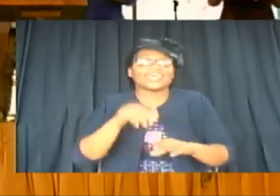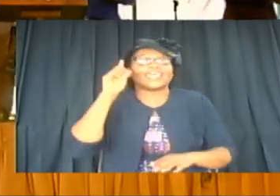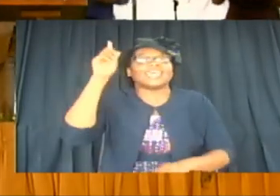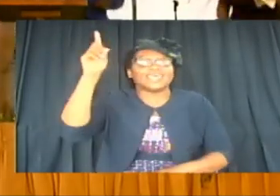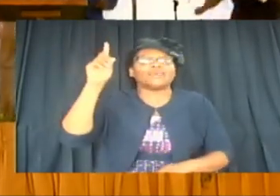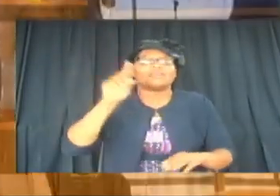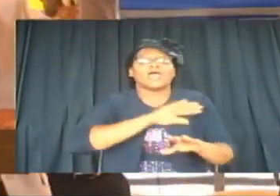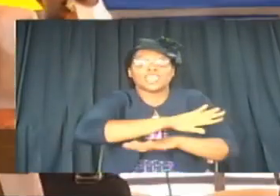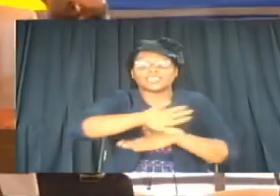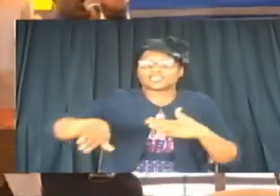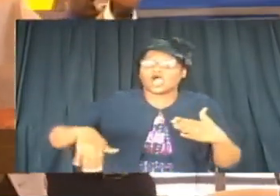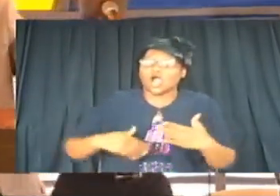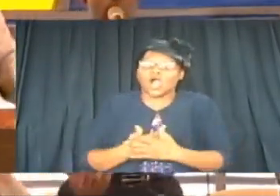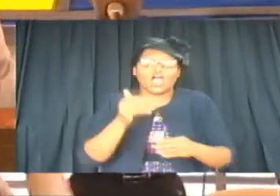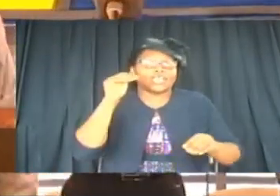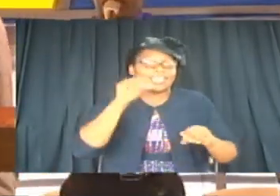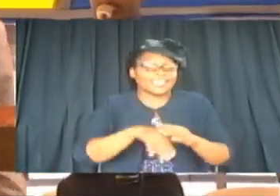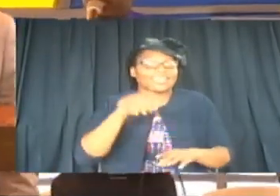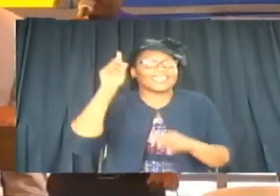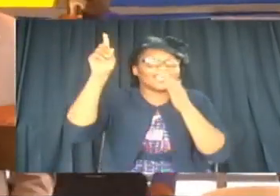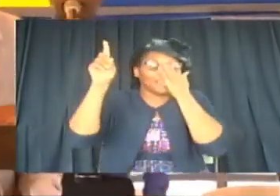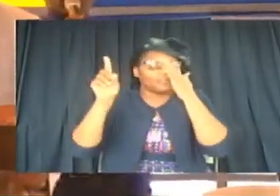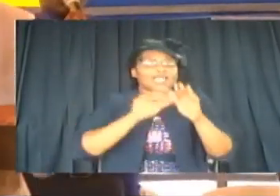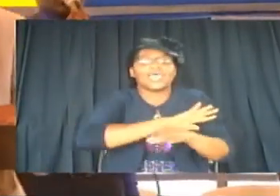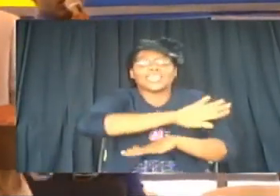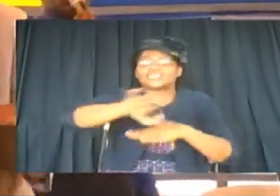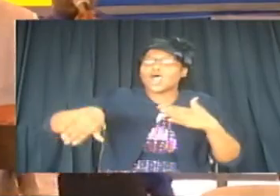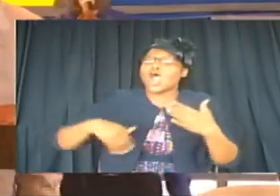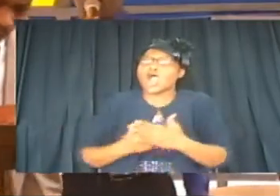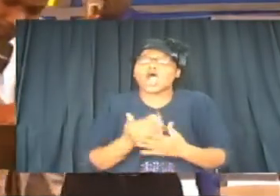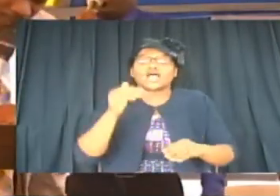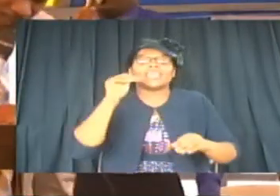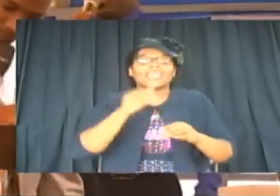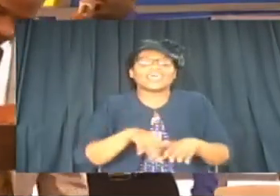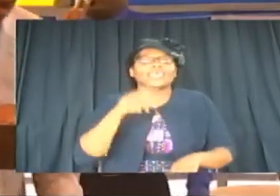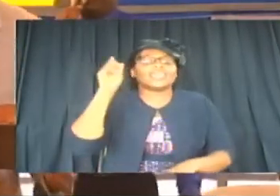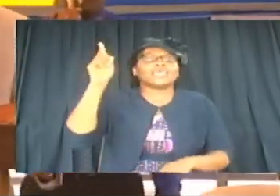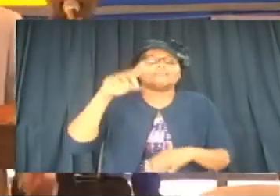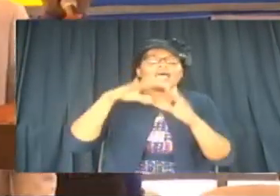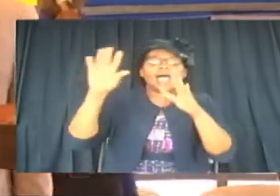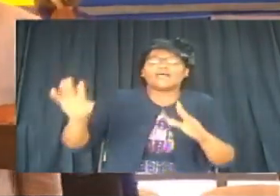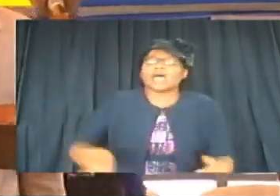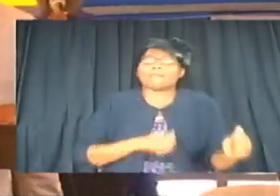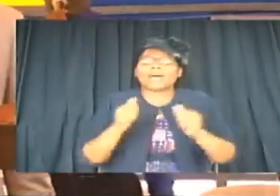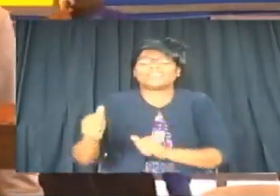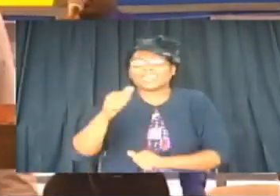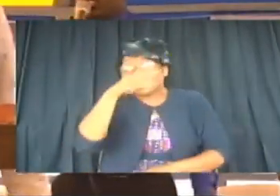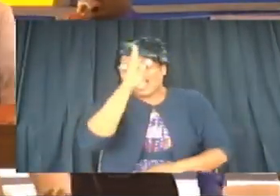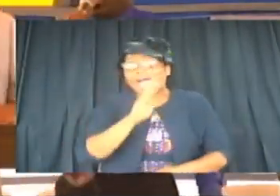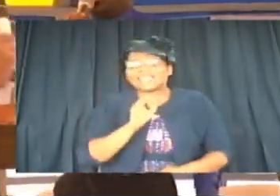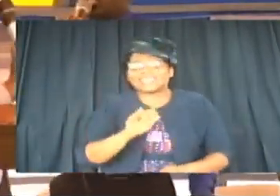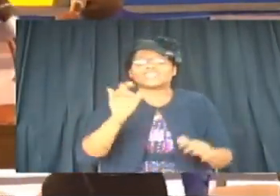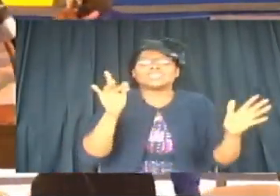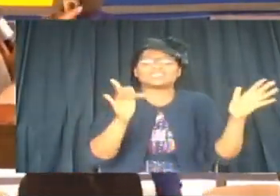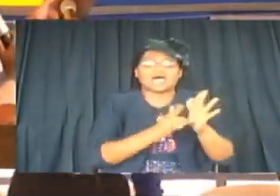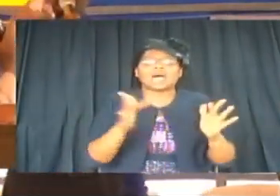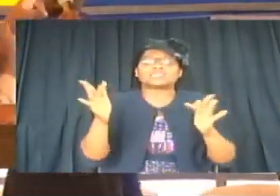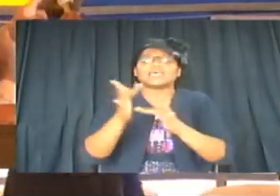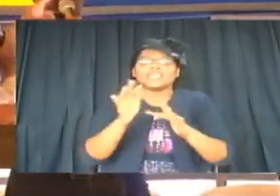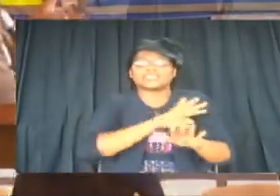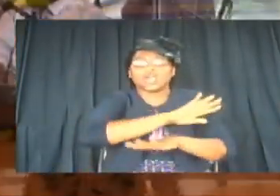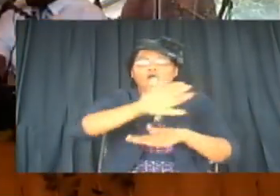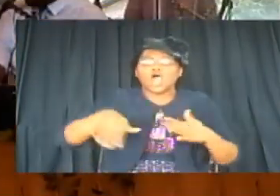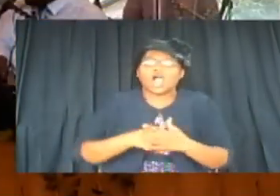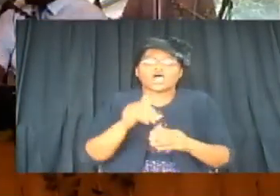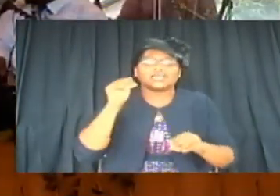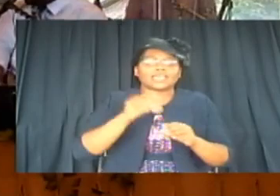in Him. It's all in Him. It's all in Him. It's all in Him. The mighty God is Jesus. That verse one more